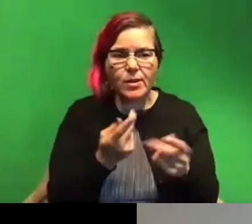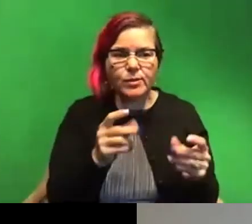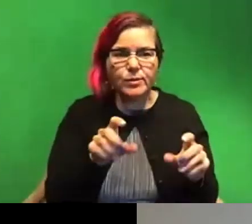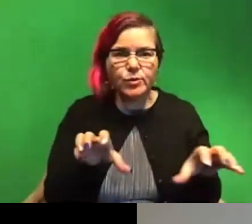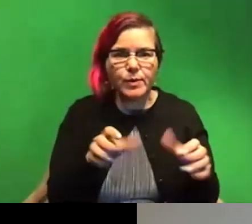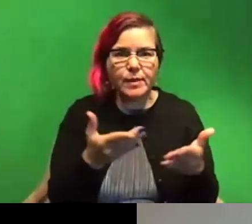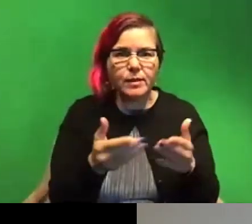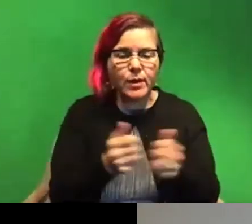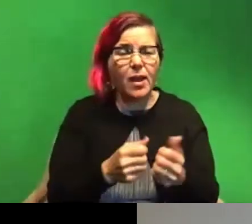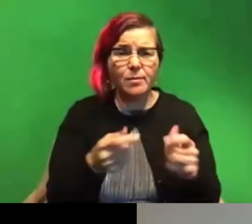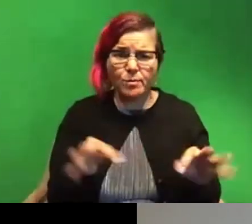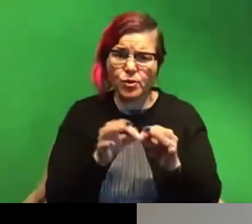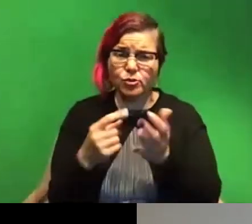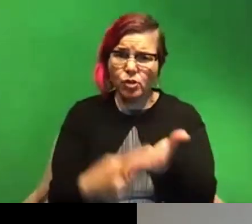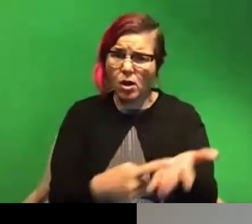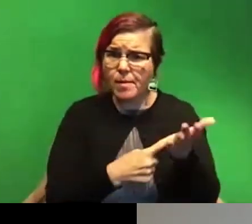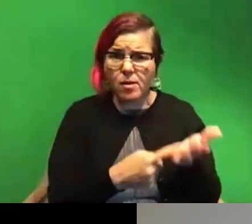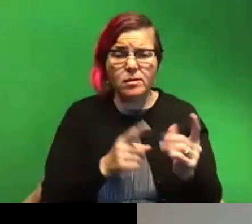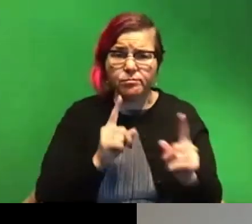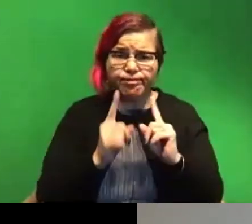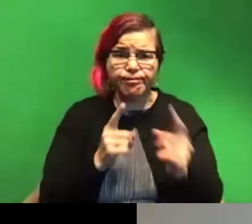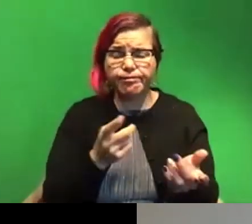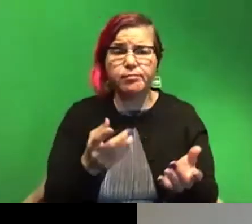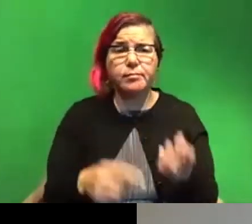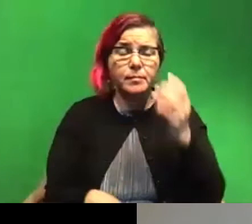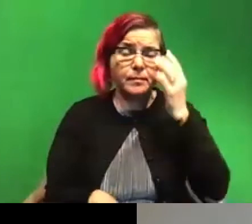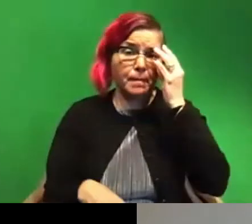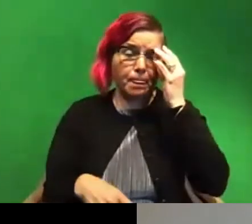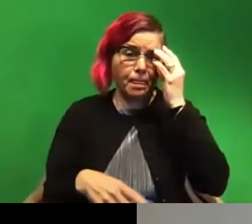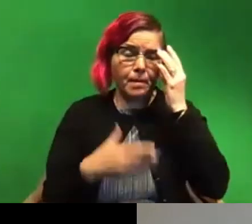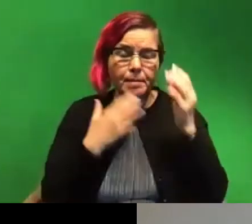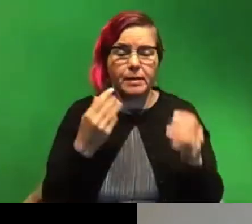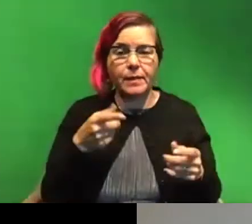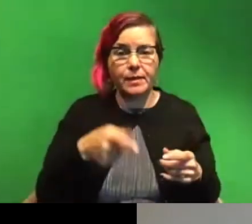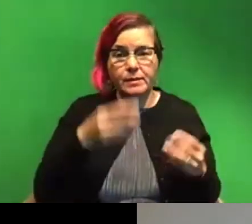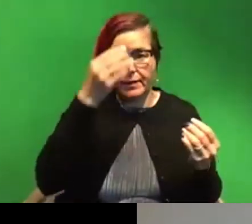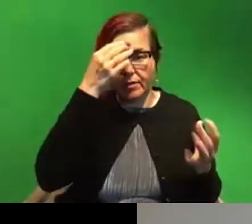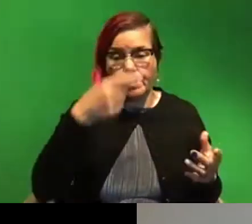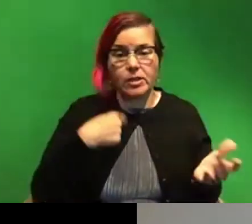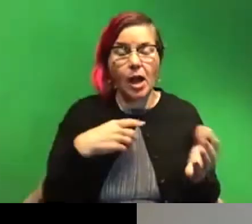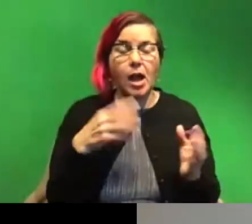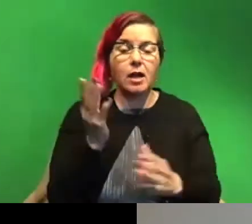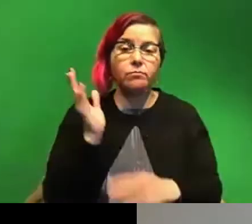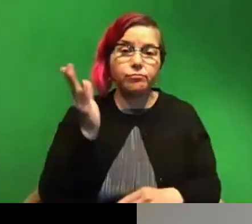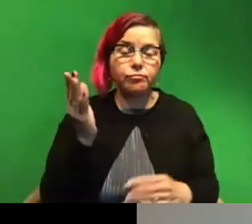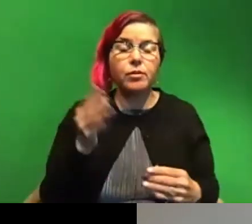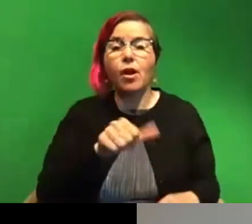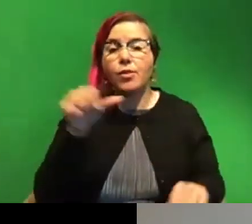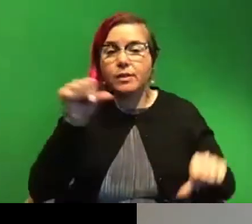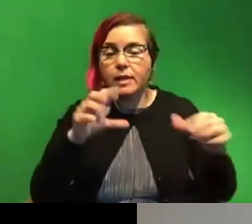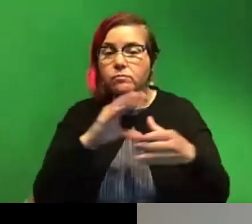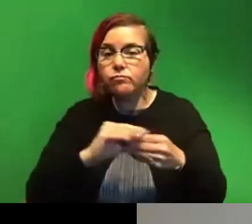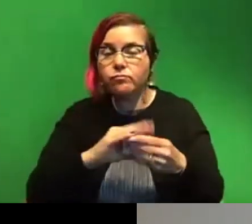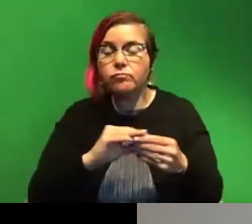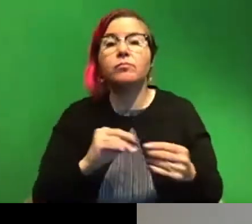think talking about it right now is one of the best things that you can do. Take the information that, I'm talking about, you hear other scientists speak about, you